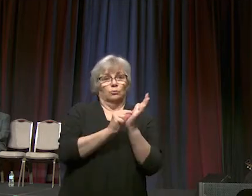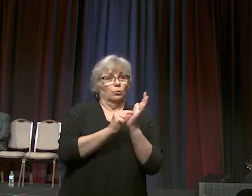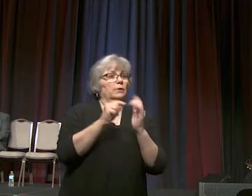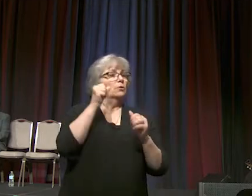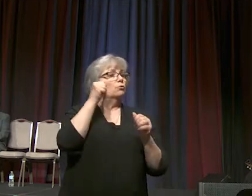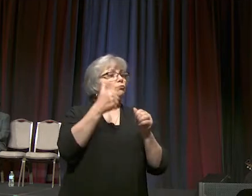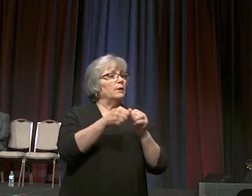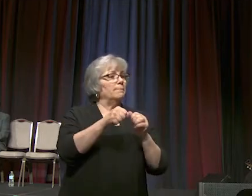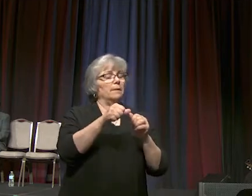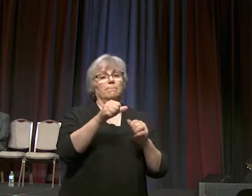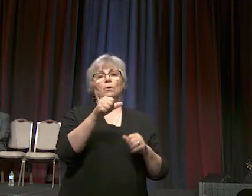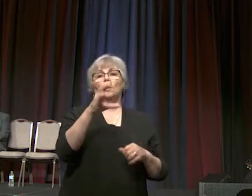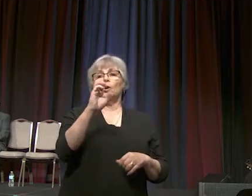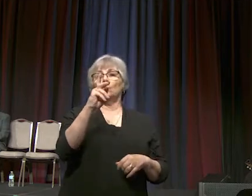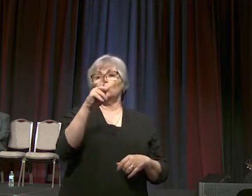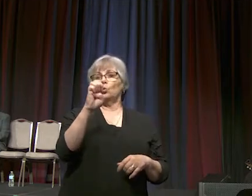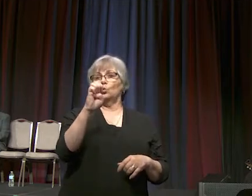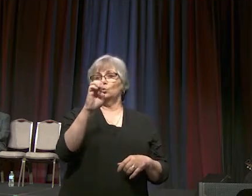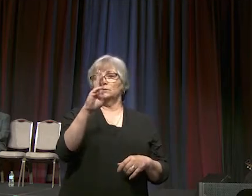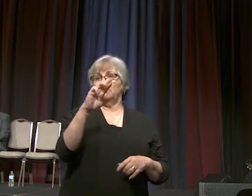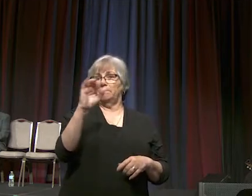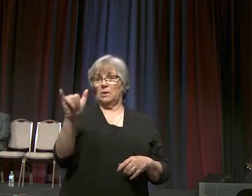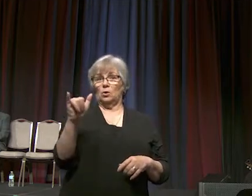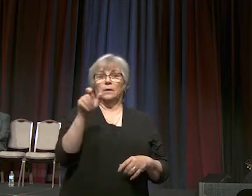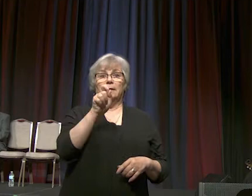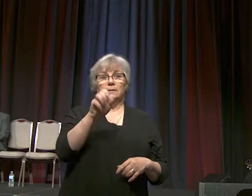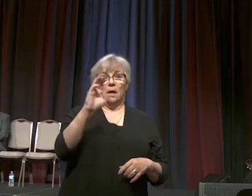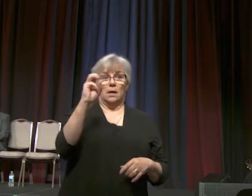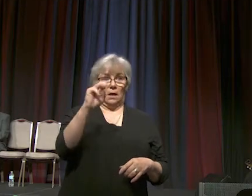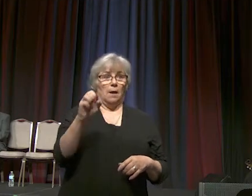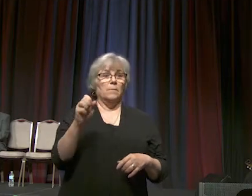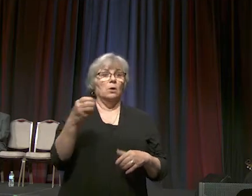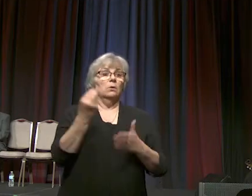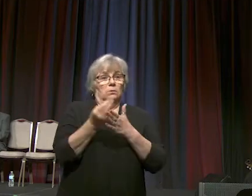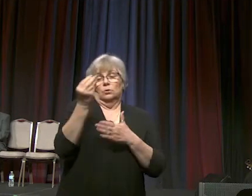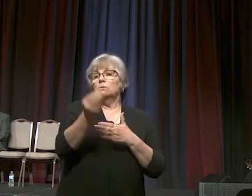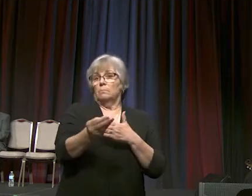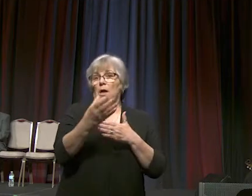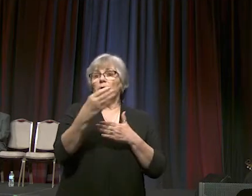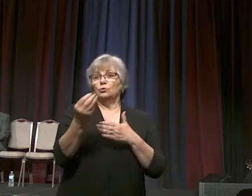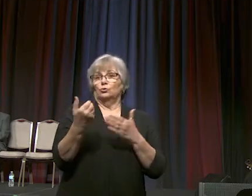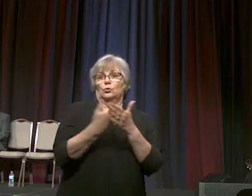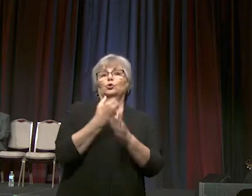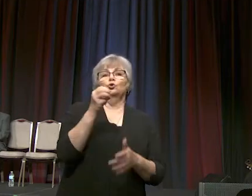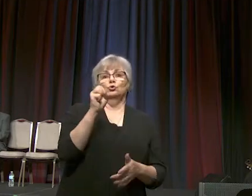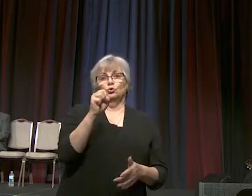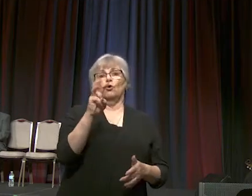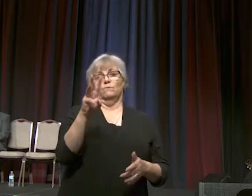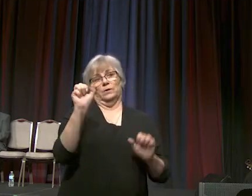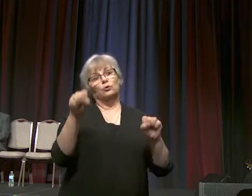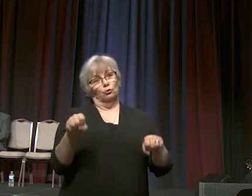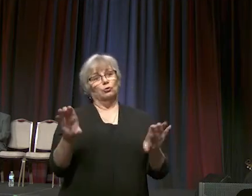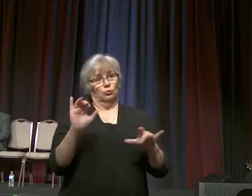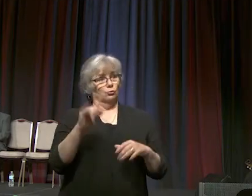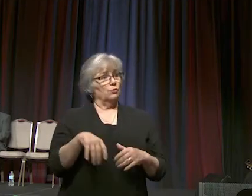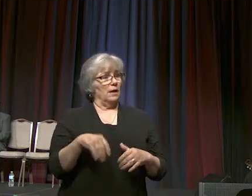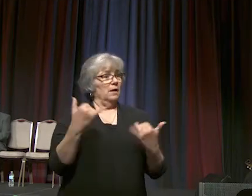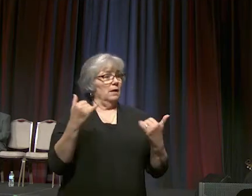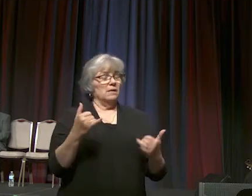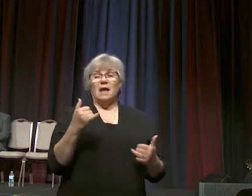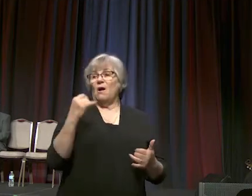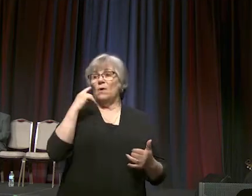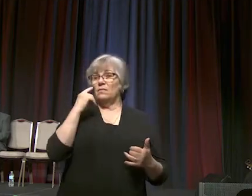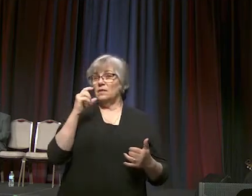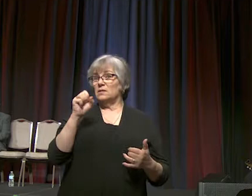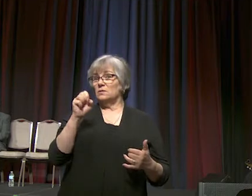if you want to purchase a subscription to the new software, you can do that. Now I'm going to turn to Susan, I